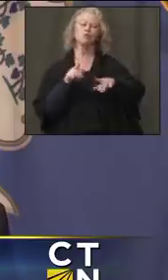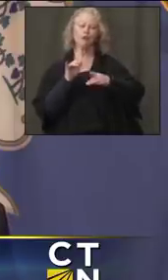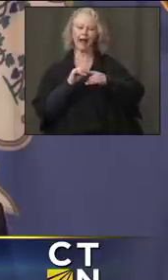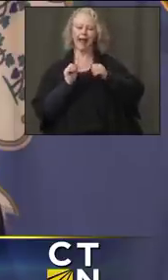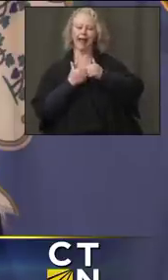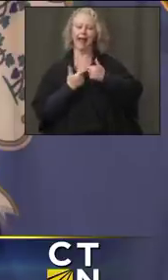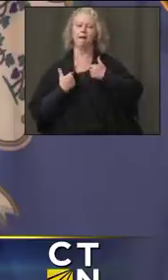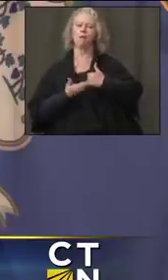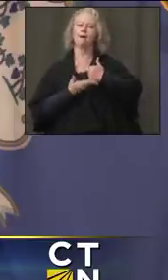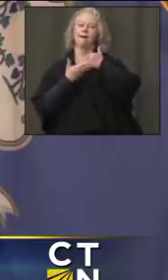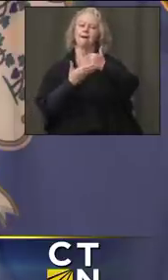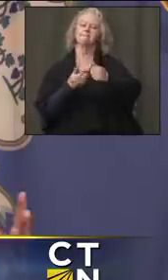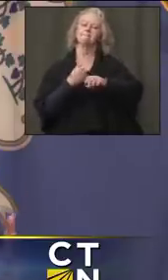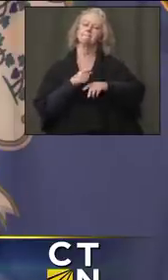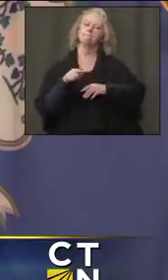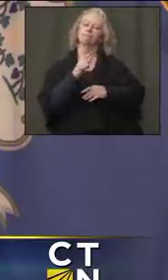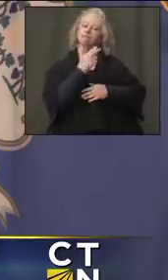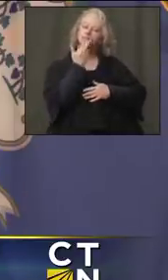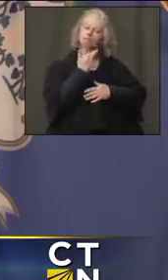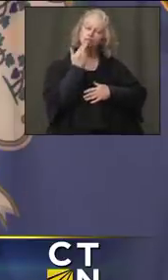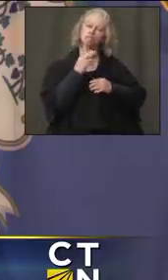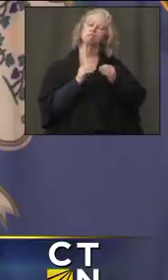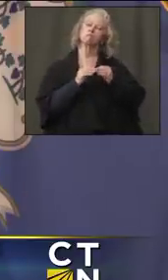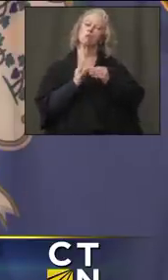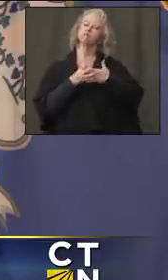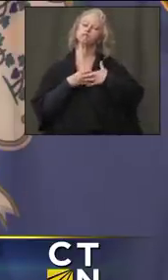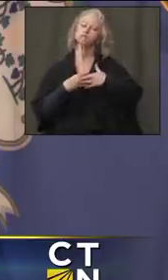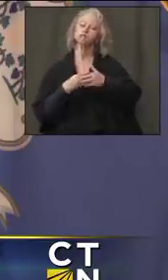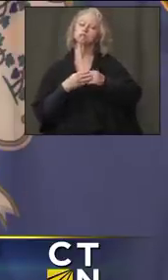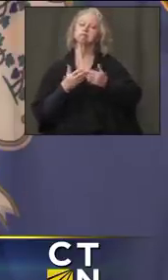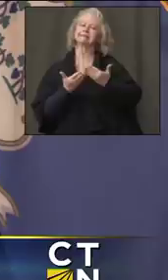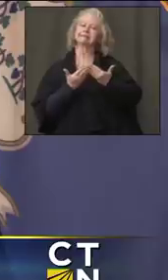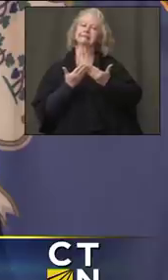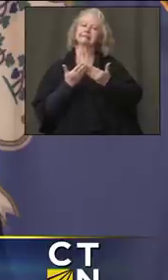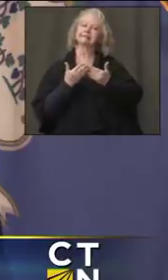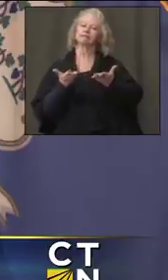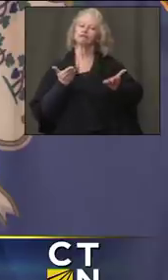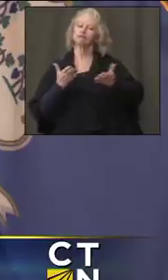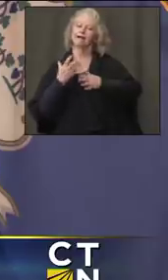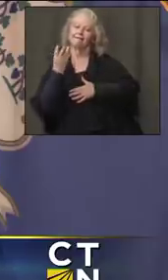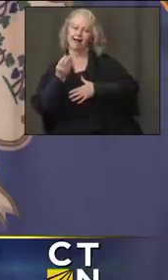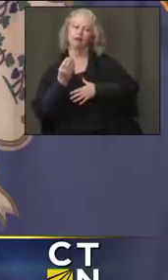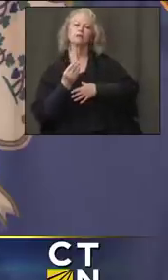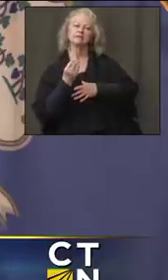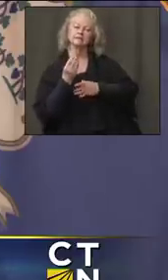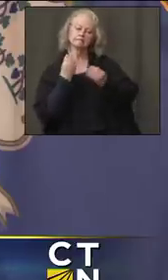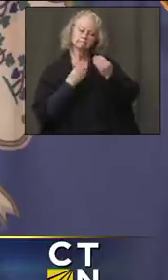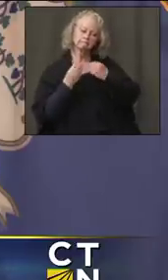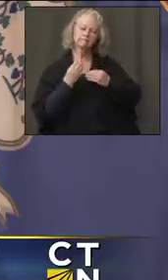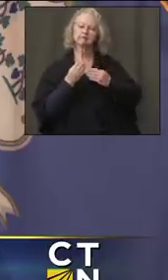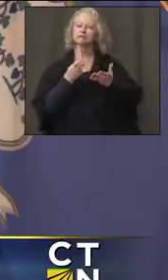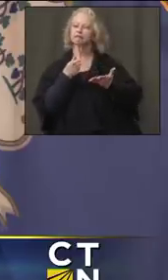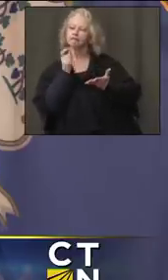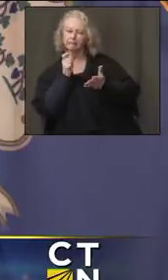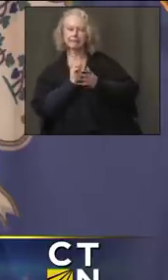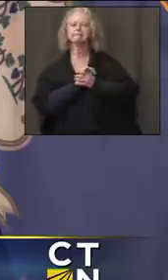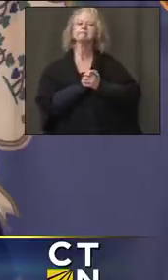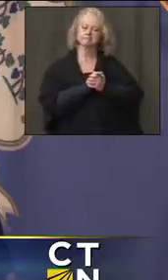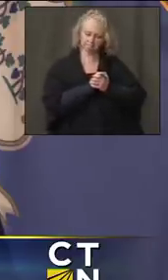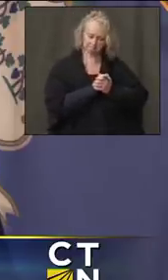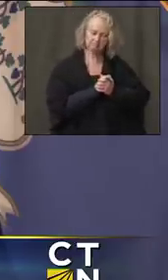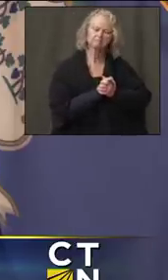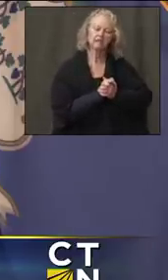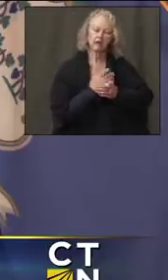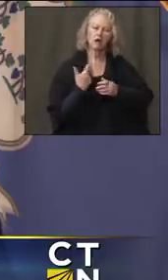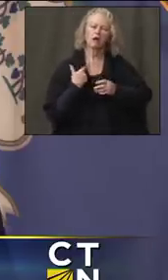make it easier for restaurants to, serve outside a meal and a drink if they want. And we're working